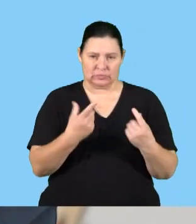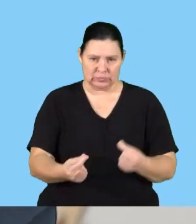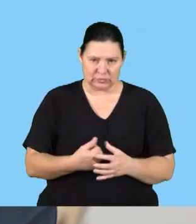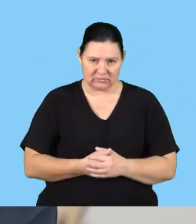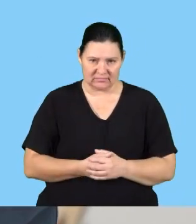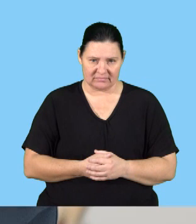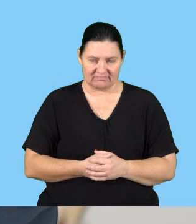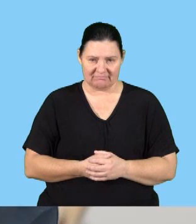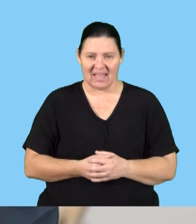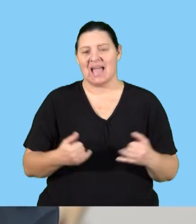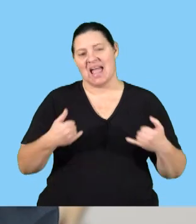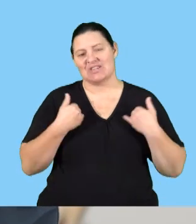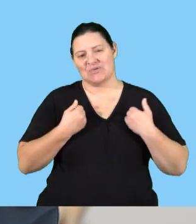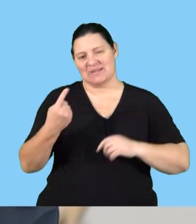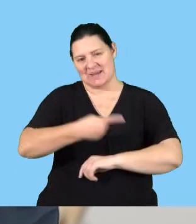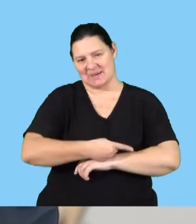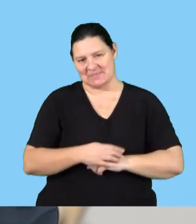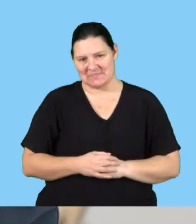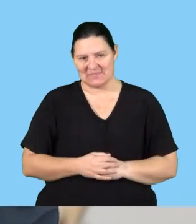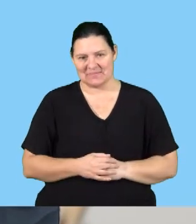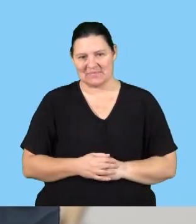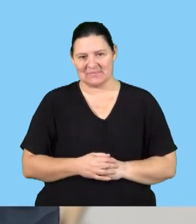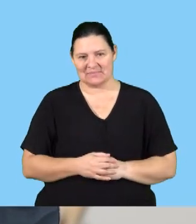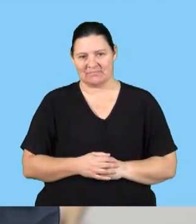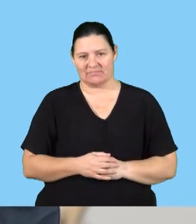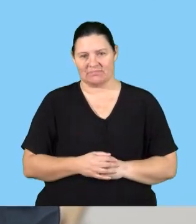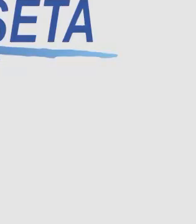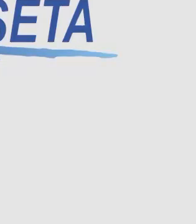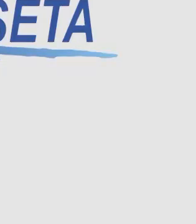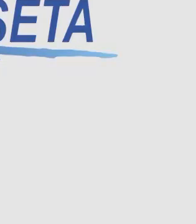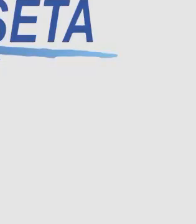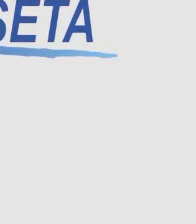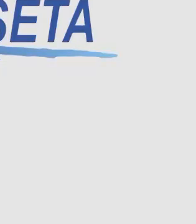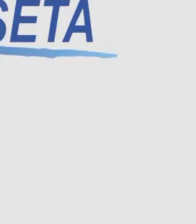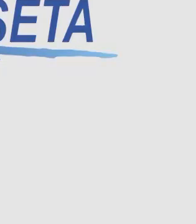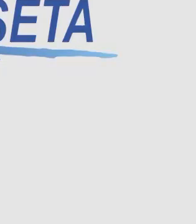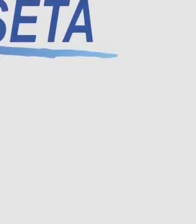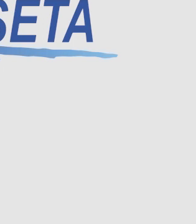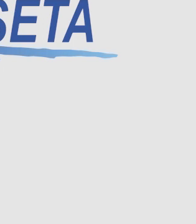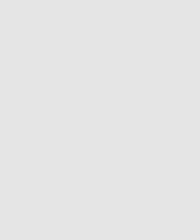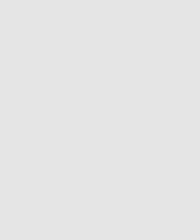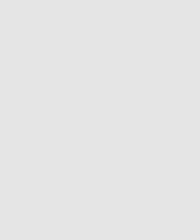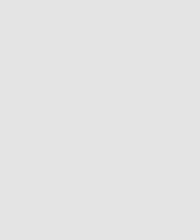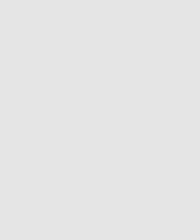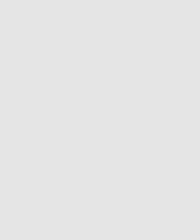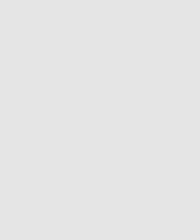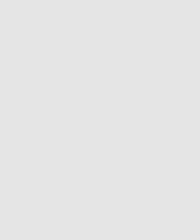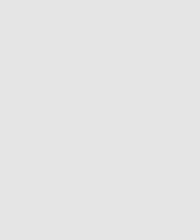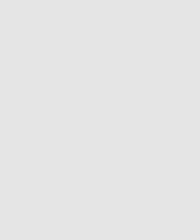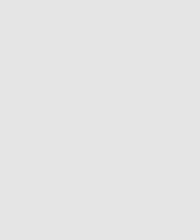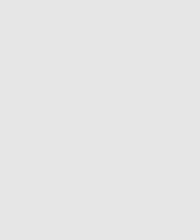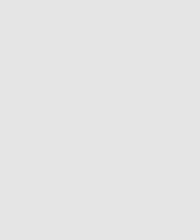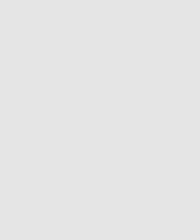in your calculation. Have a lovely day.